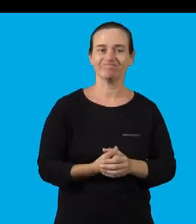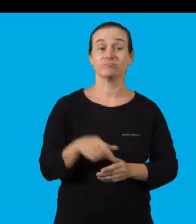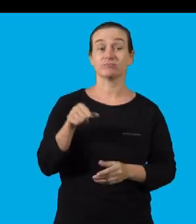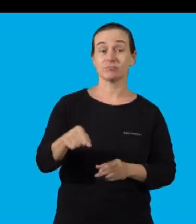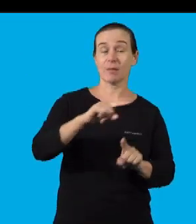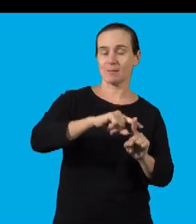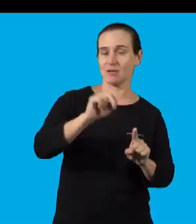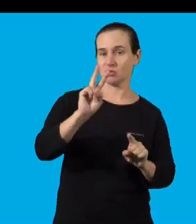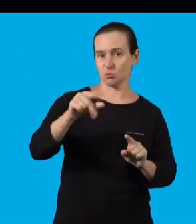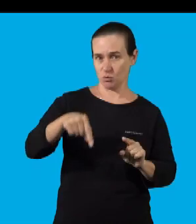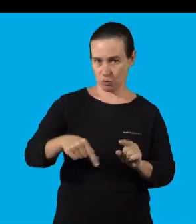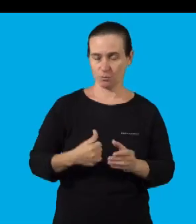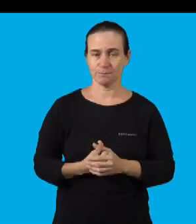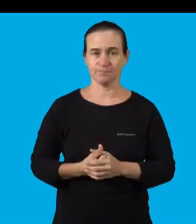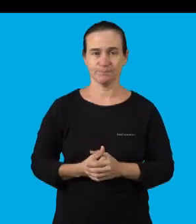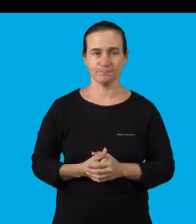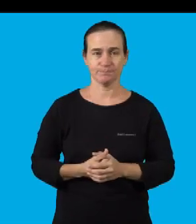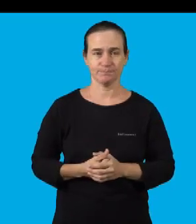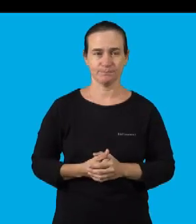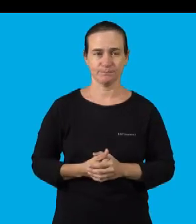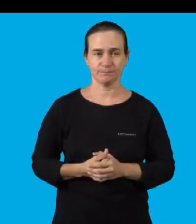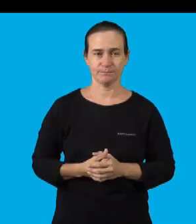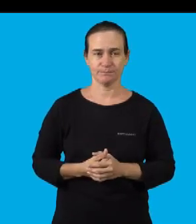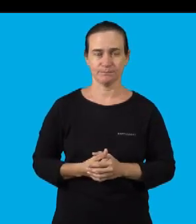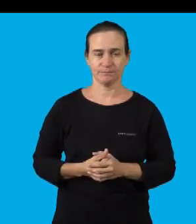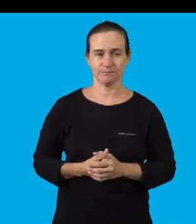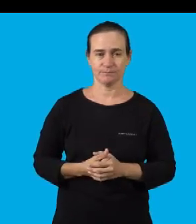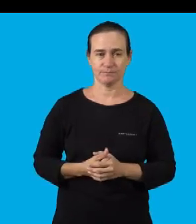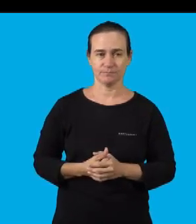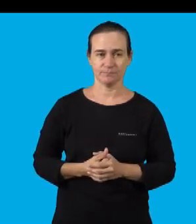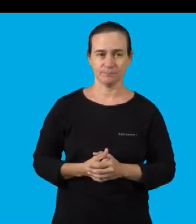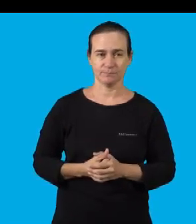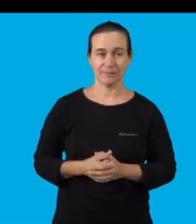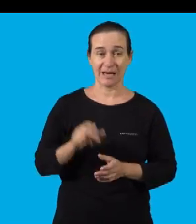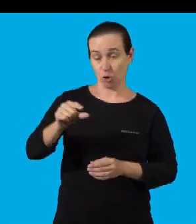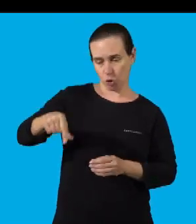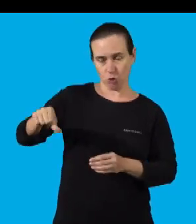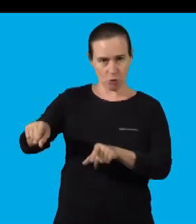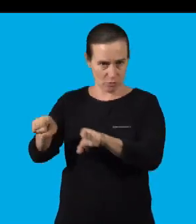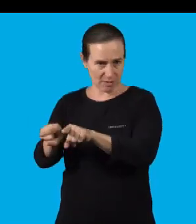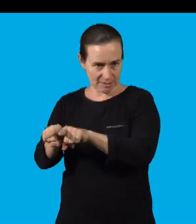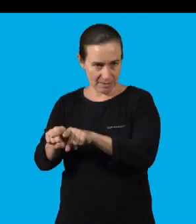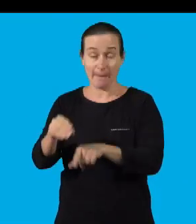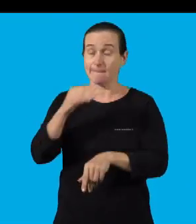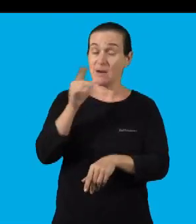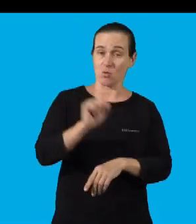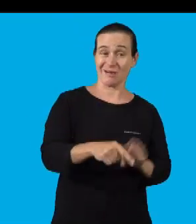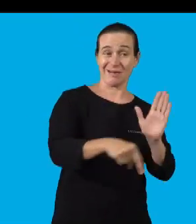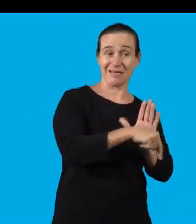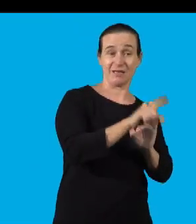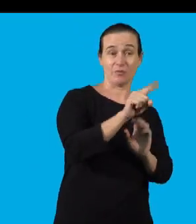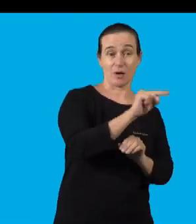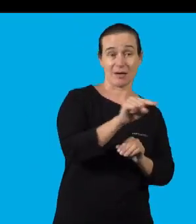to. That's going to be plus 2q. And because the q's there are like terms, that means we have